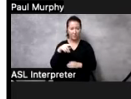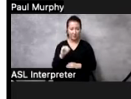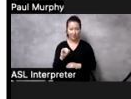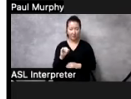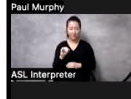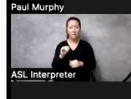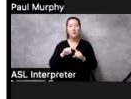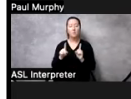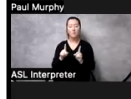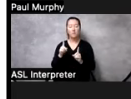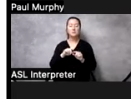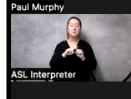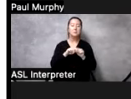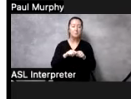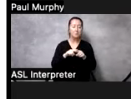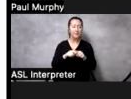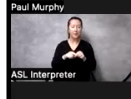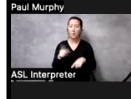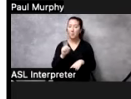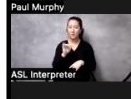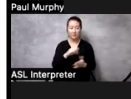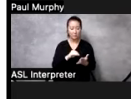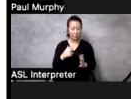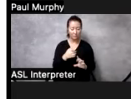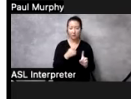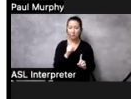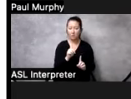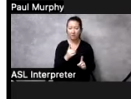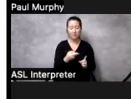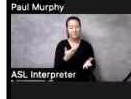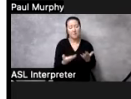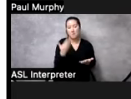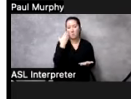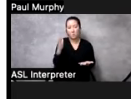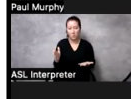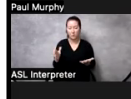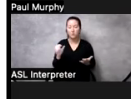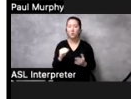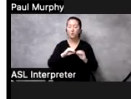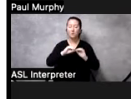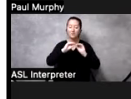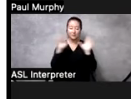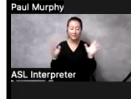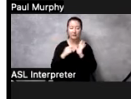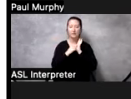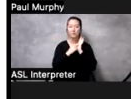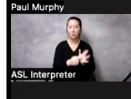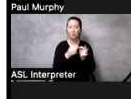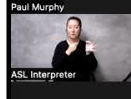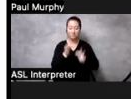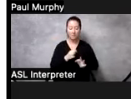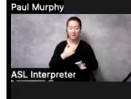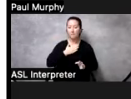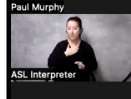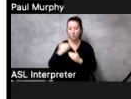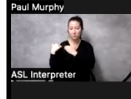but depending on where the students are coming from, they might not know this. And so by clearly laying out what my responsibilities